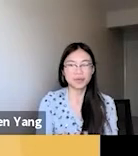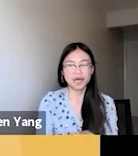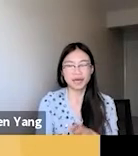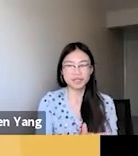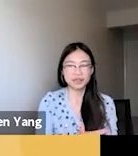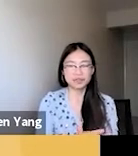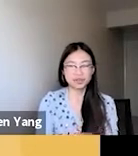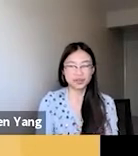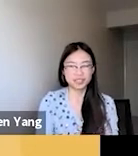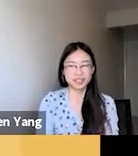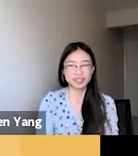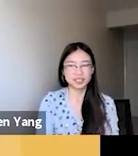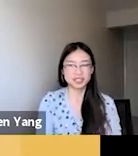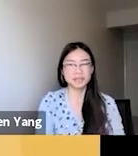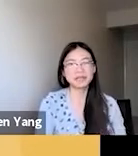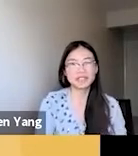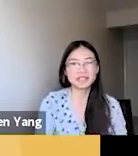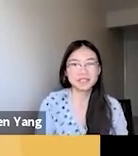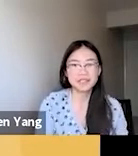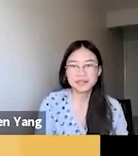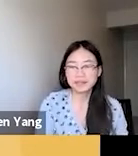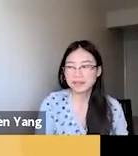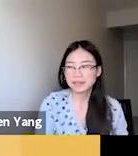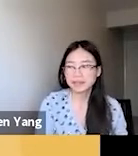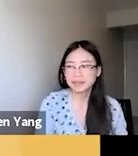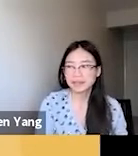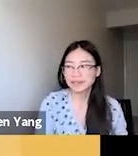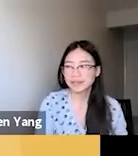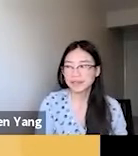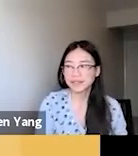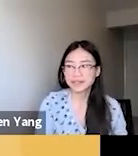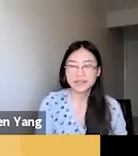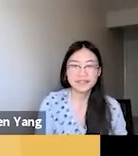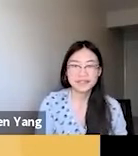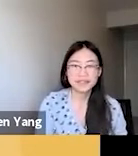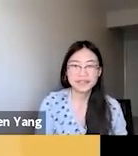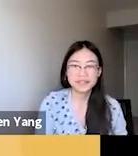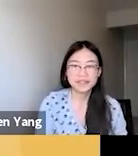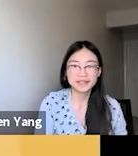and we will have a short discussion about this.